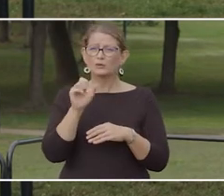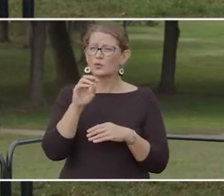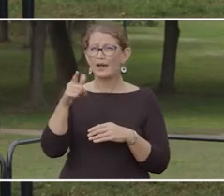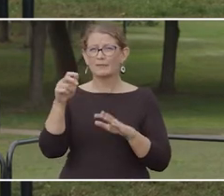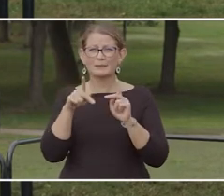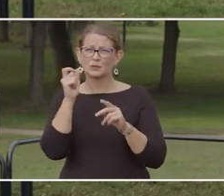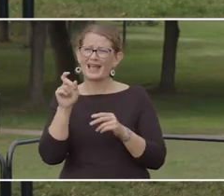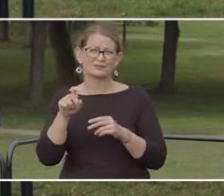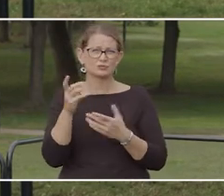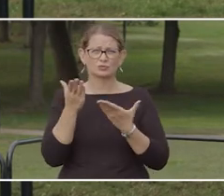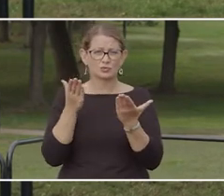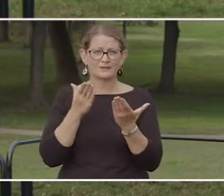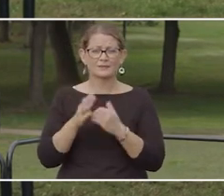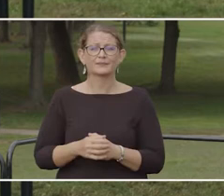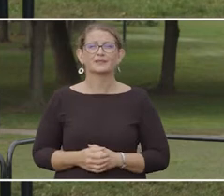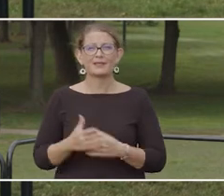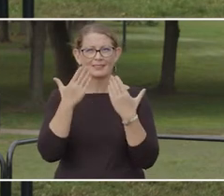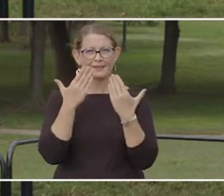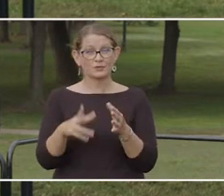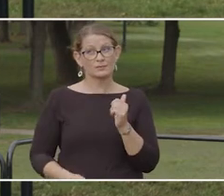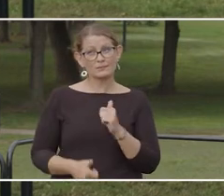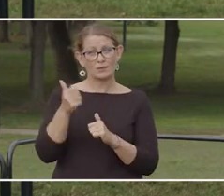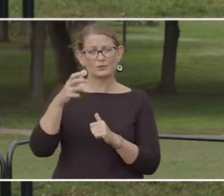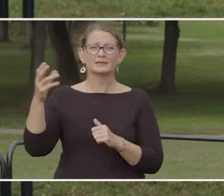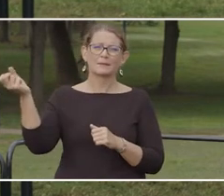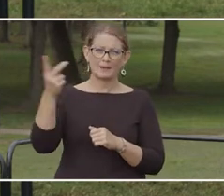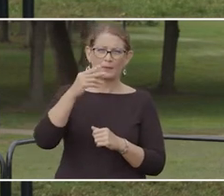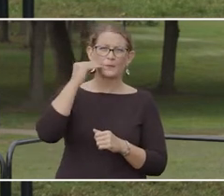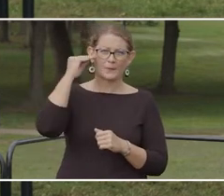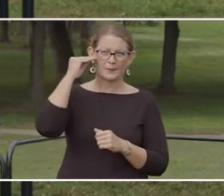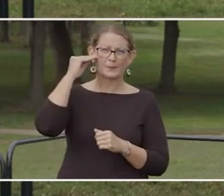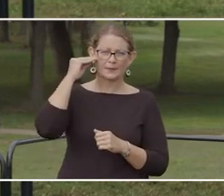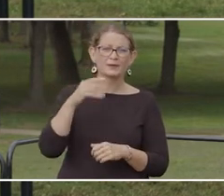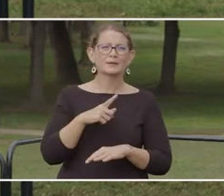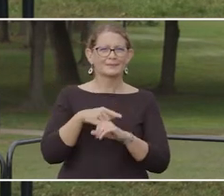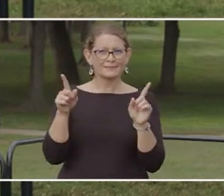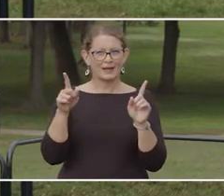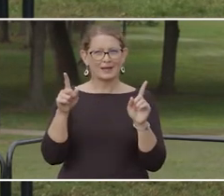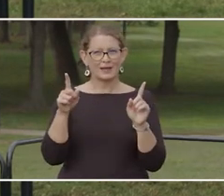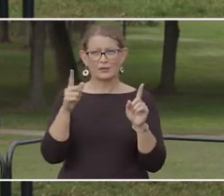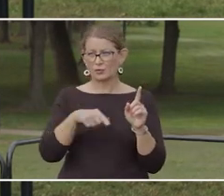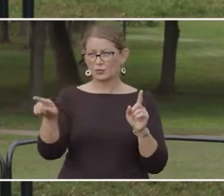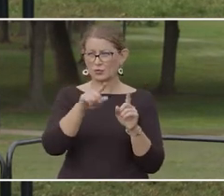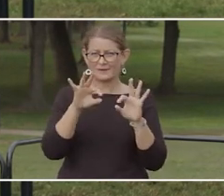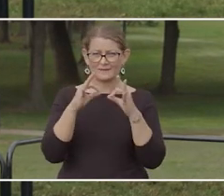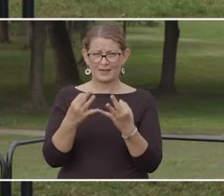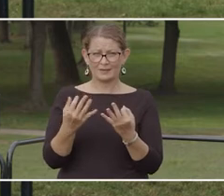not have to serve. Thankfully, most returned home. However, as you family members